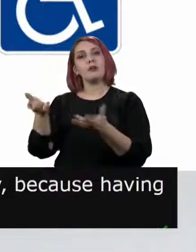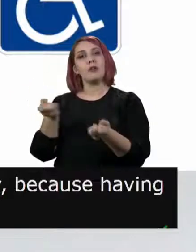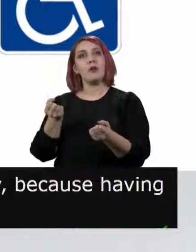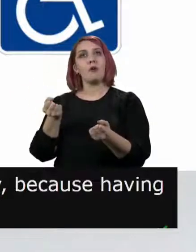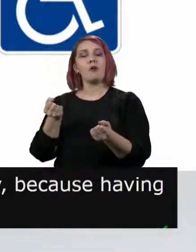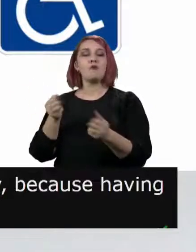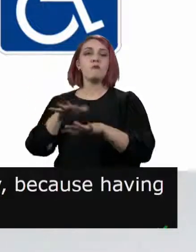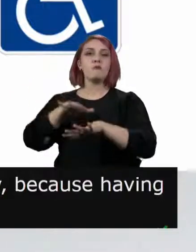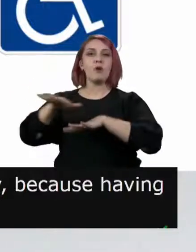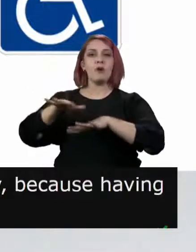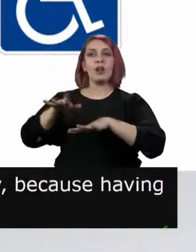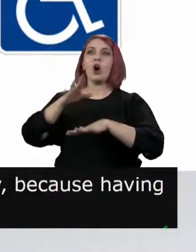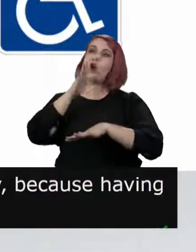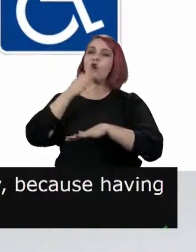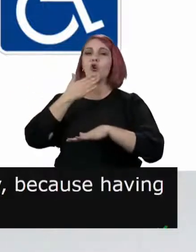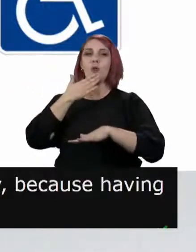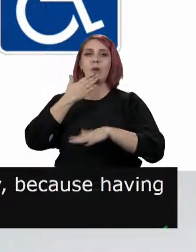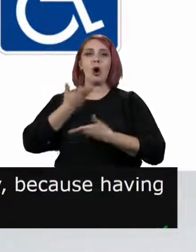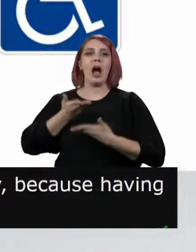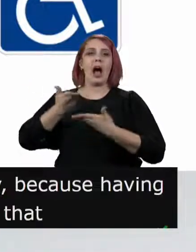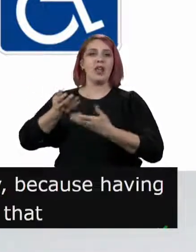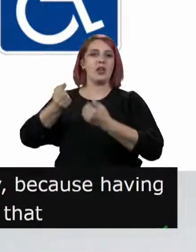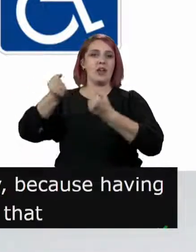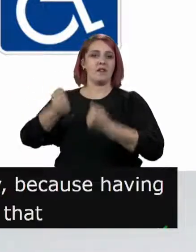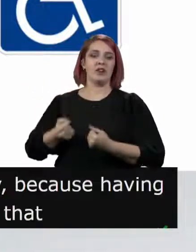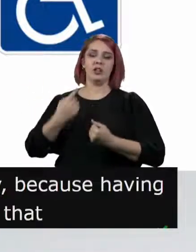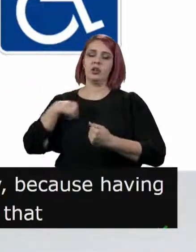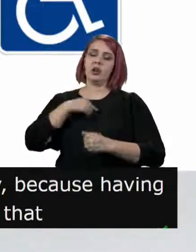that they can move